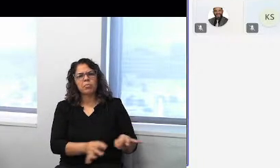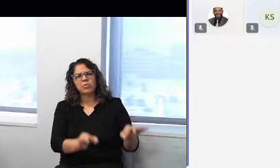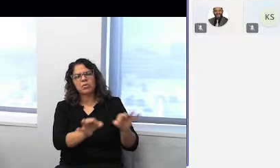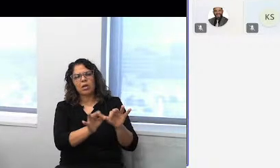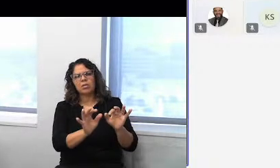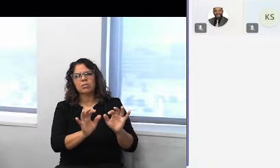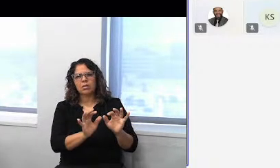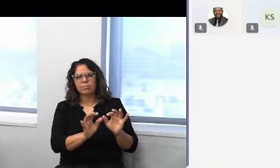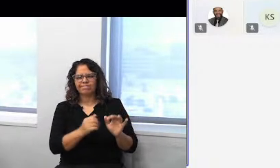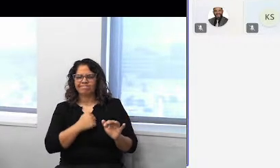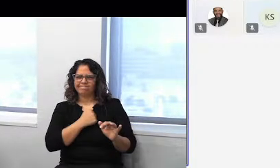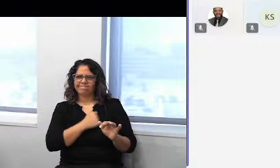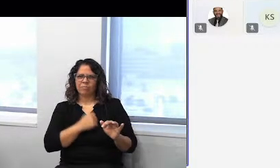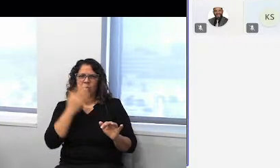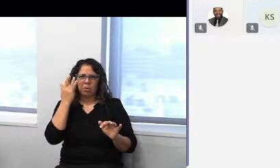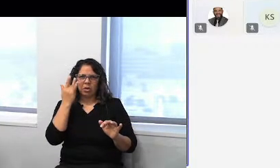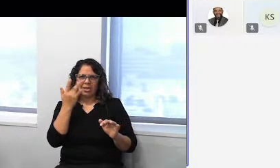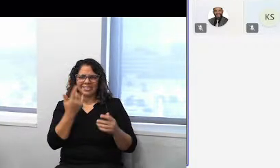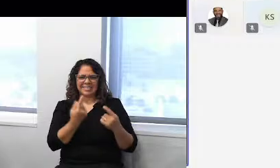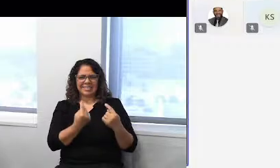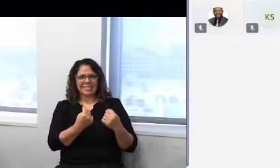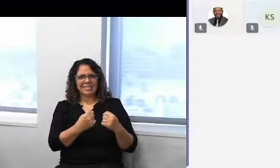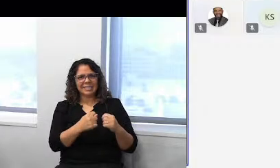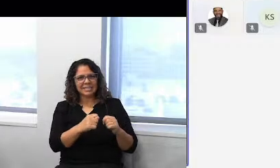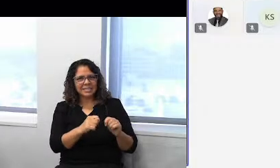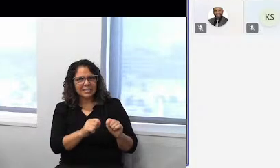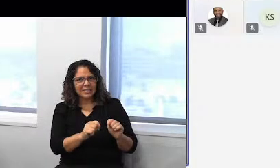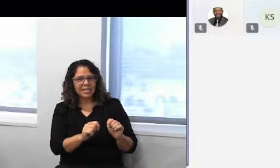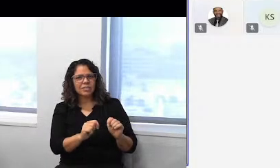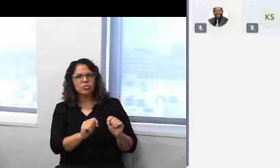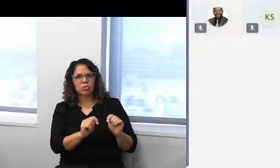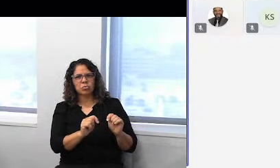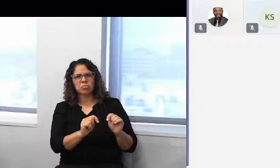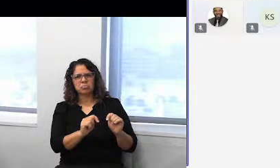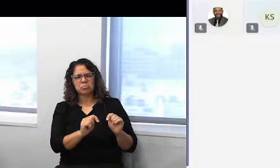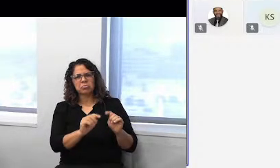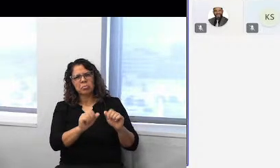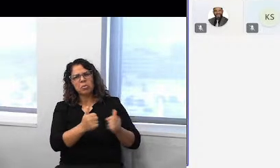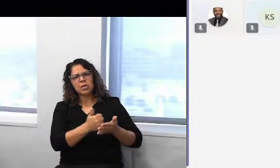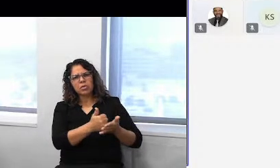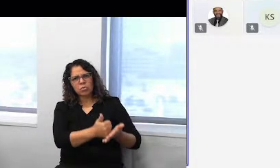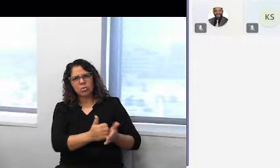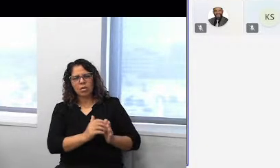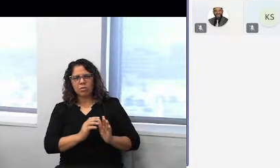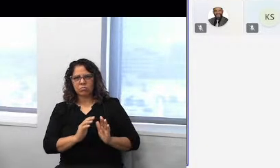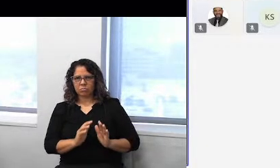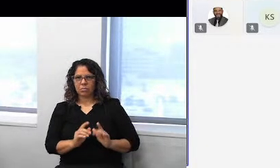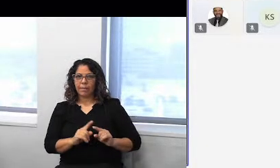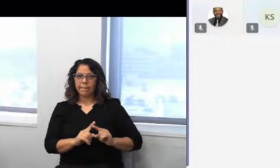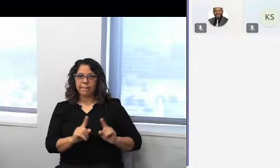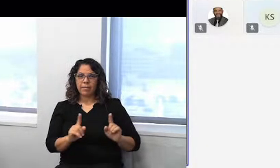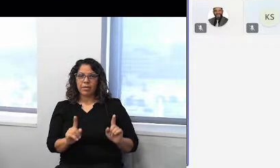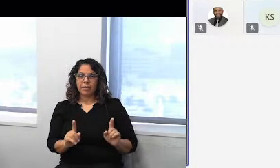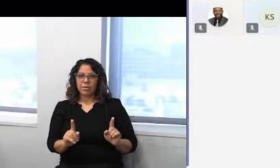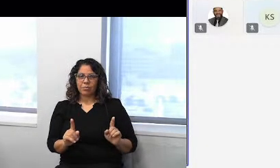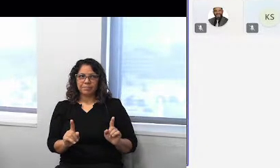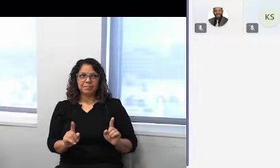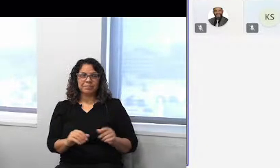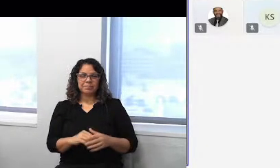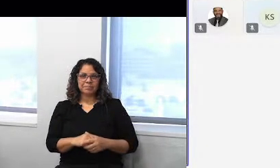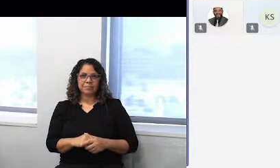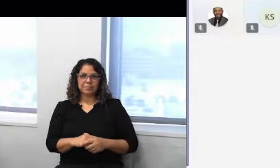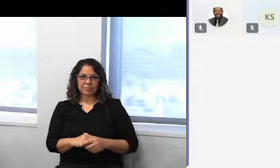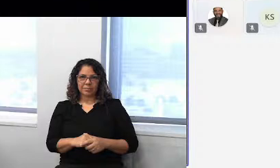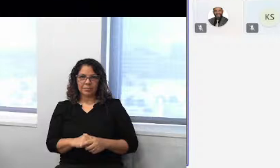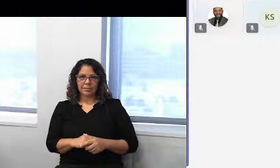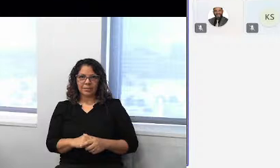as helpful as I can, but it's hard to do without understanding the facts and all the details. You're talking about a specific project, but it could. The